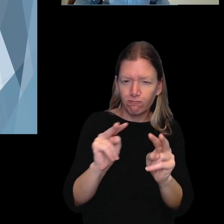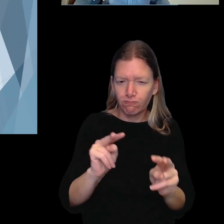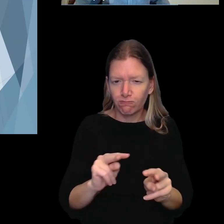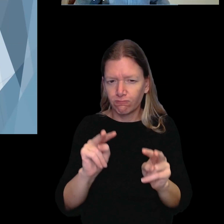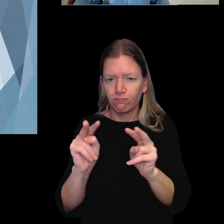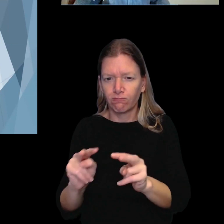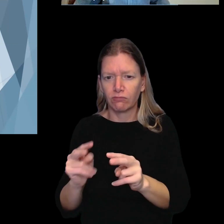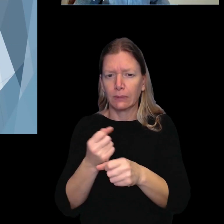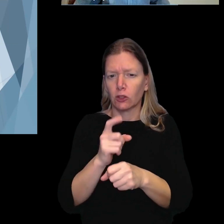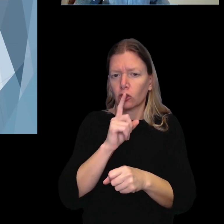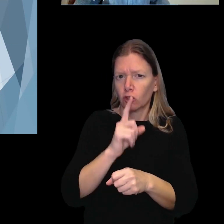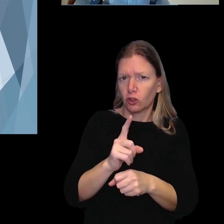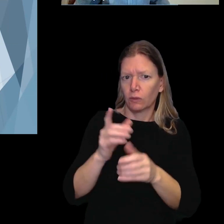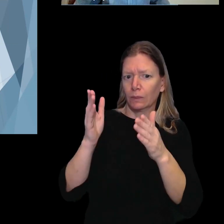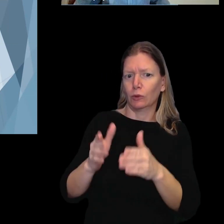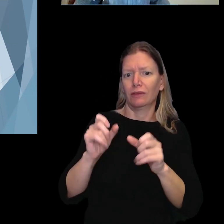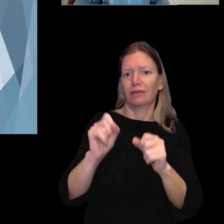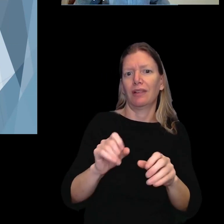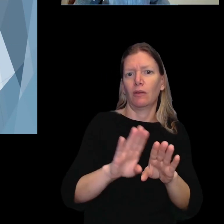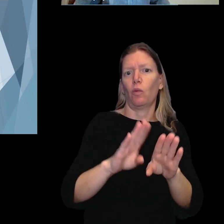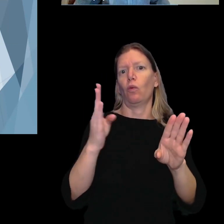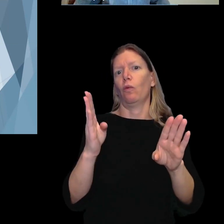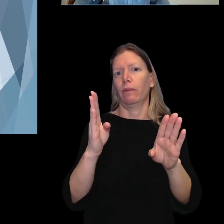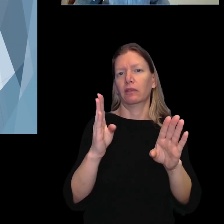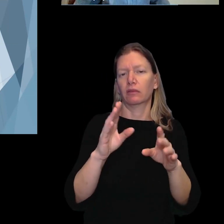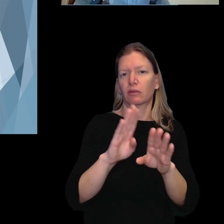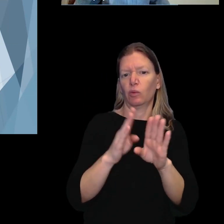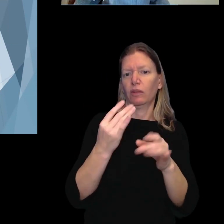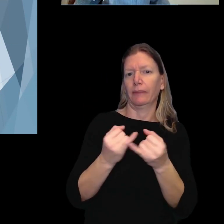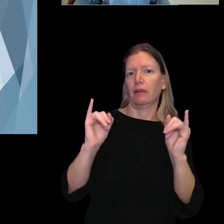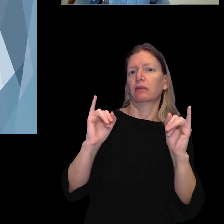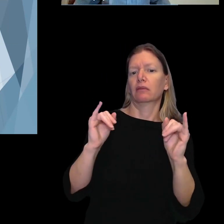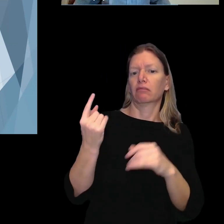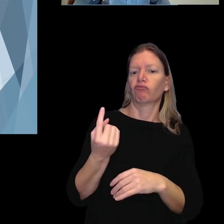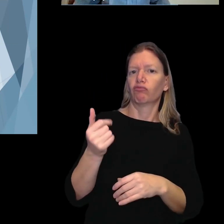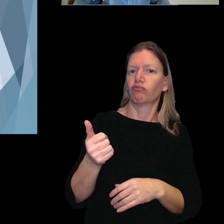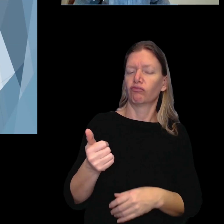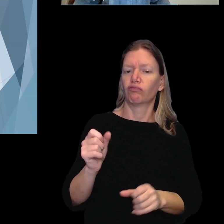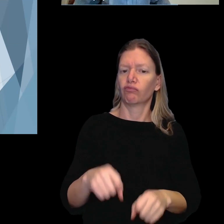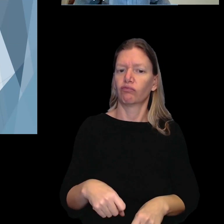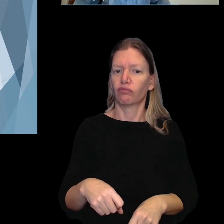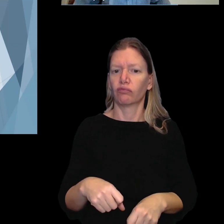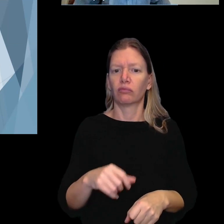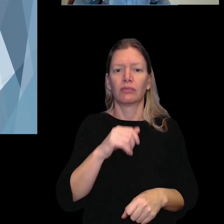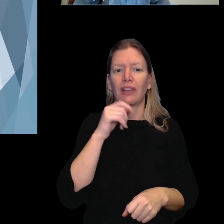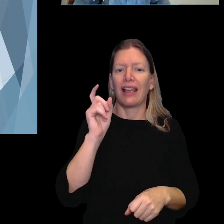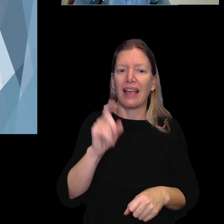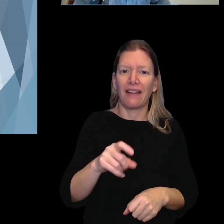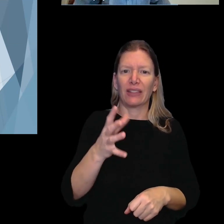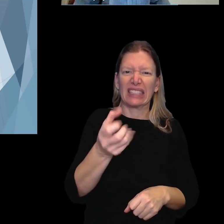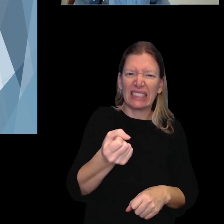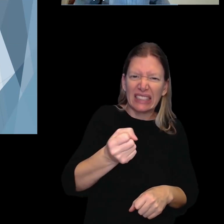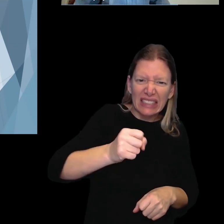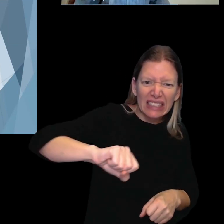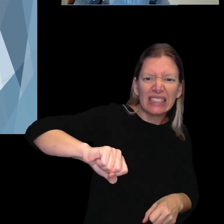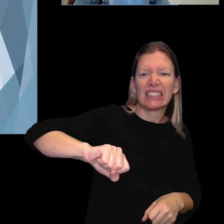we want you to look out for to make sure that a person can operate a door